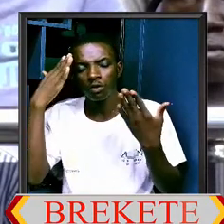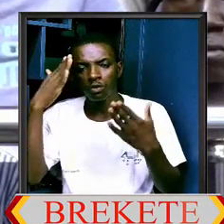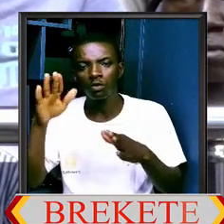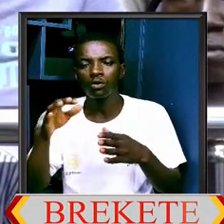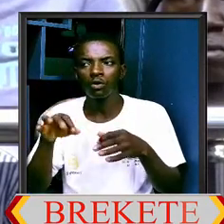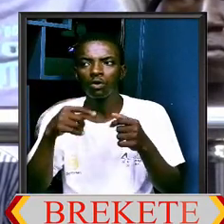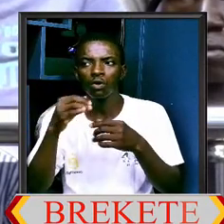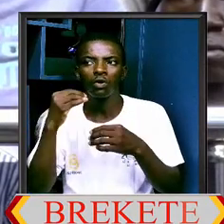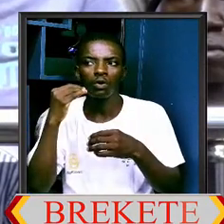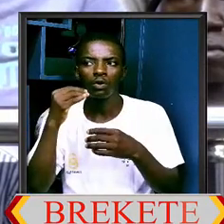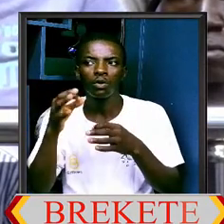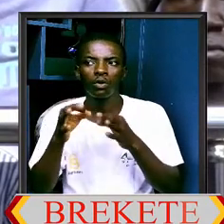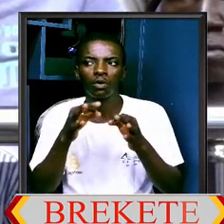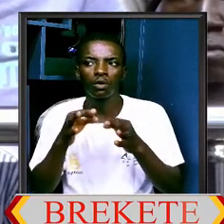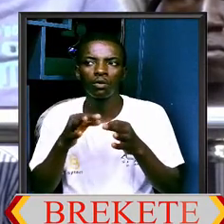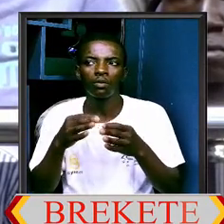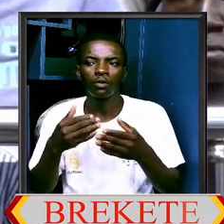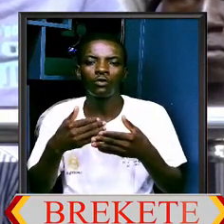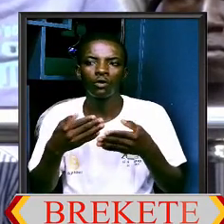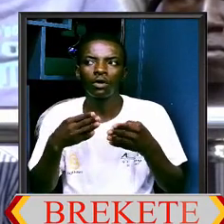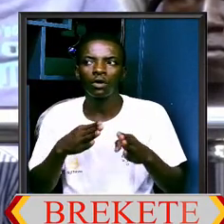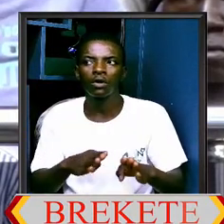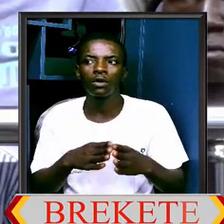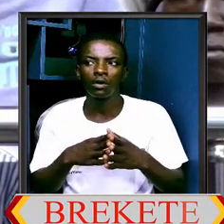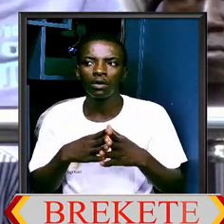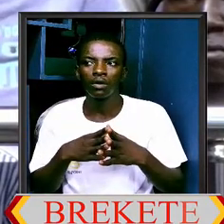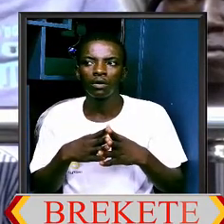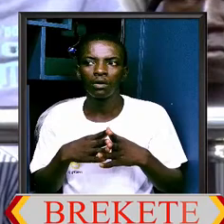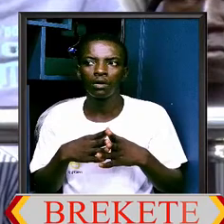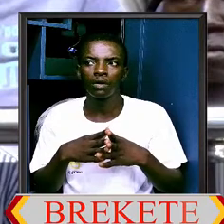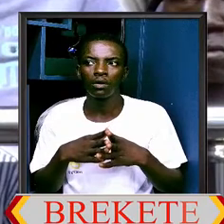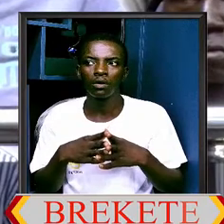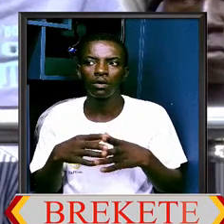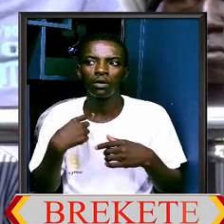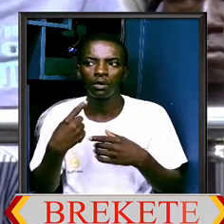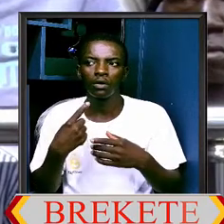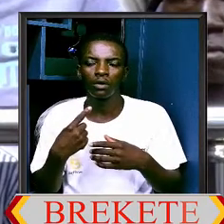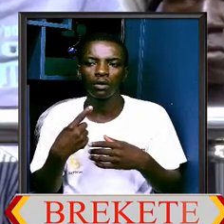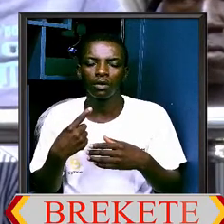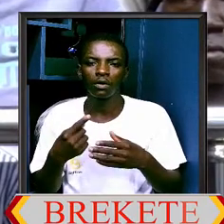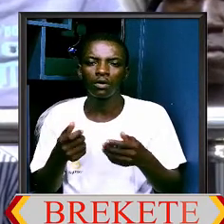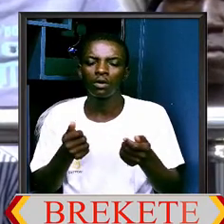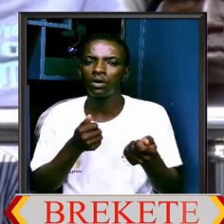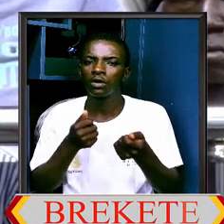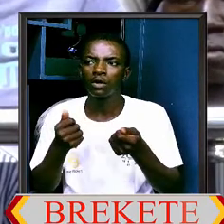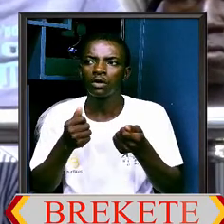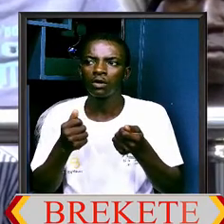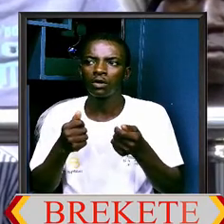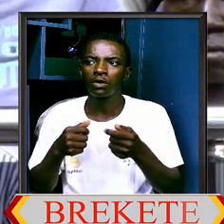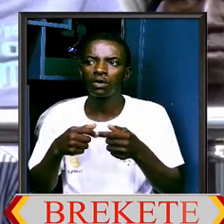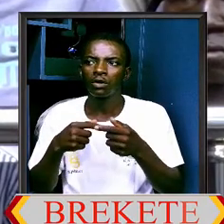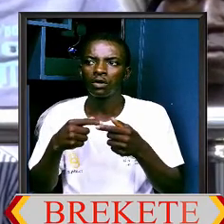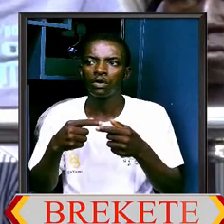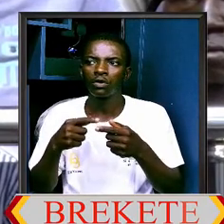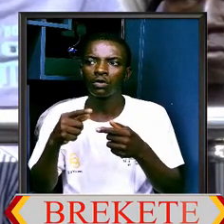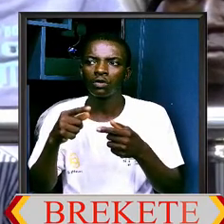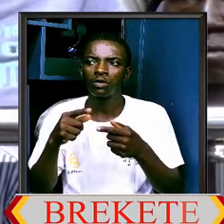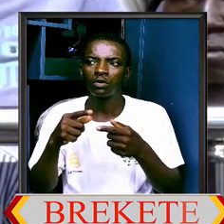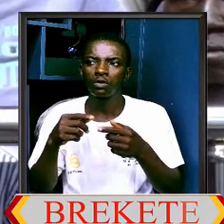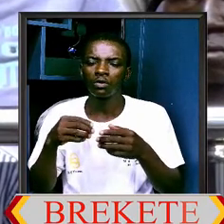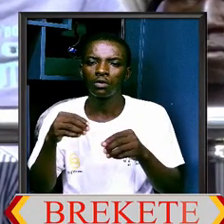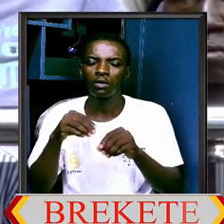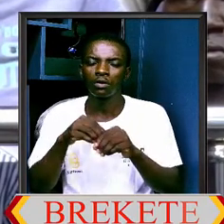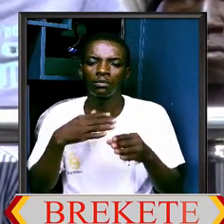home and explain before I drive. He now say I will not drive. The man now drop me, now drop me in